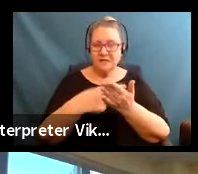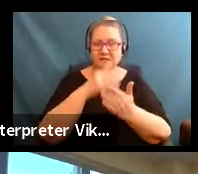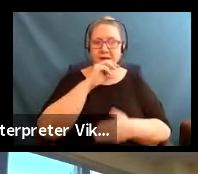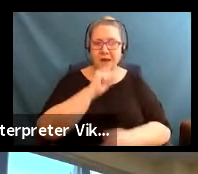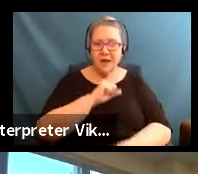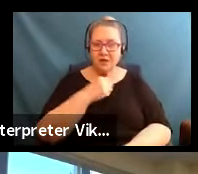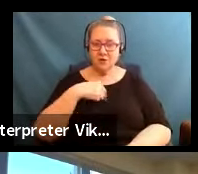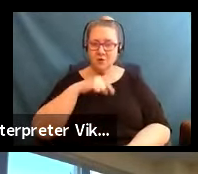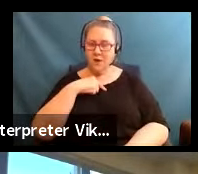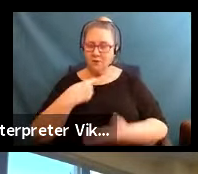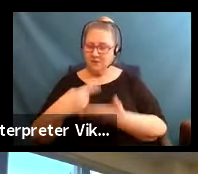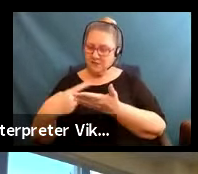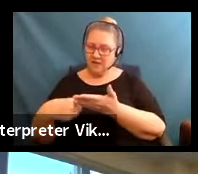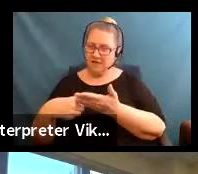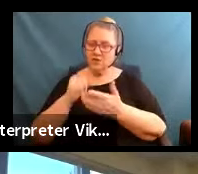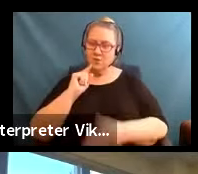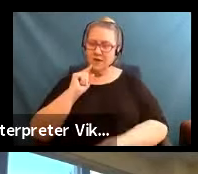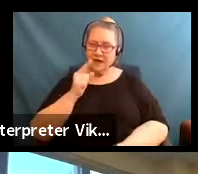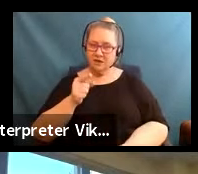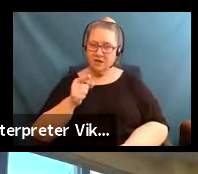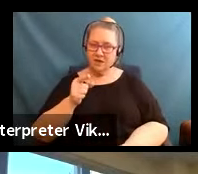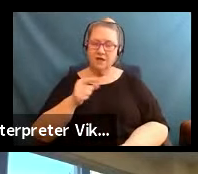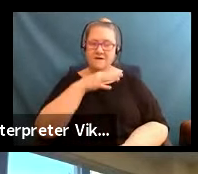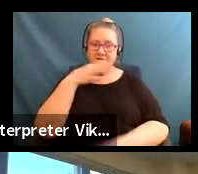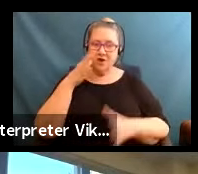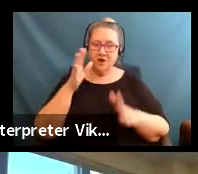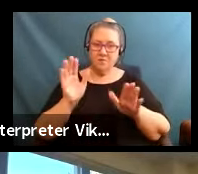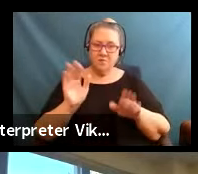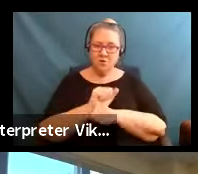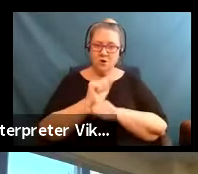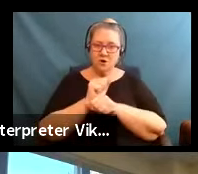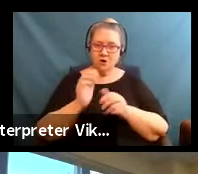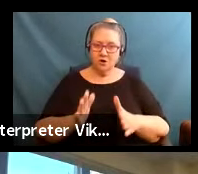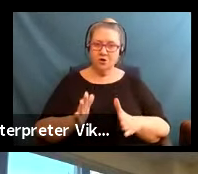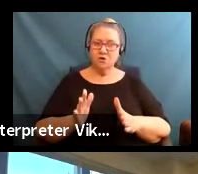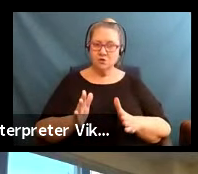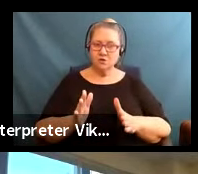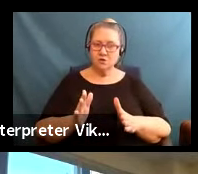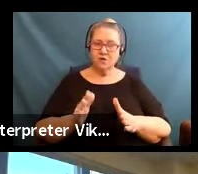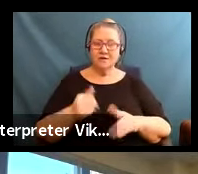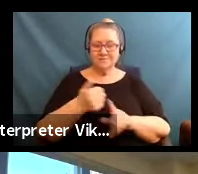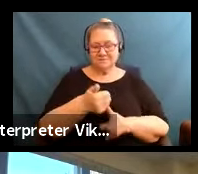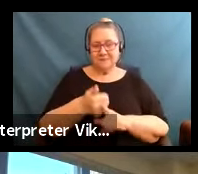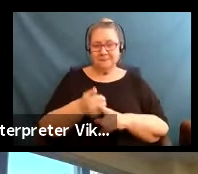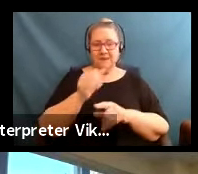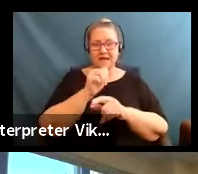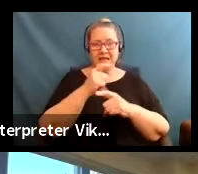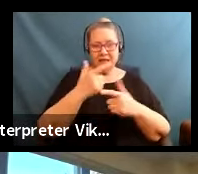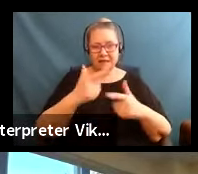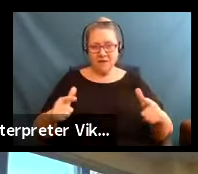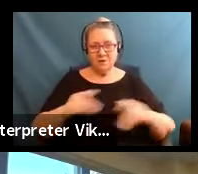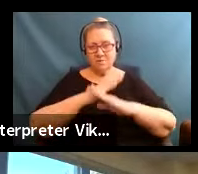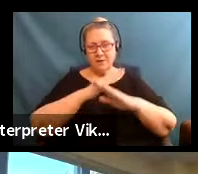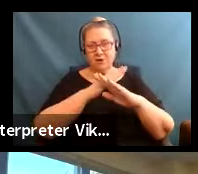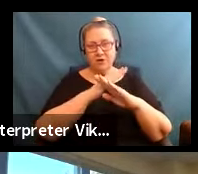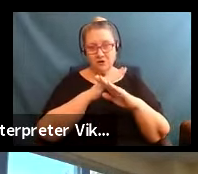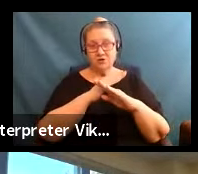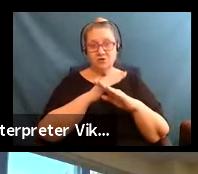that farm worker communities are at a language, they have language